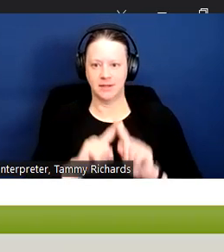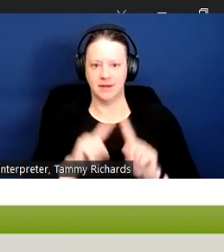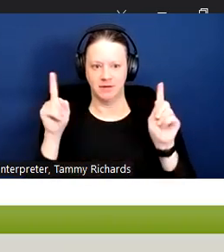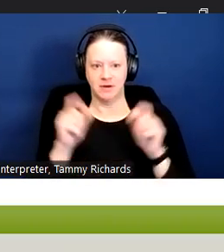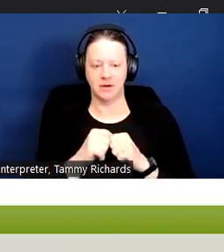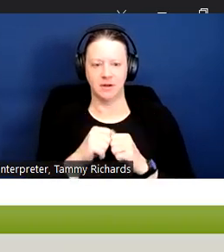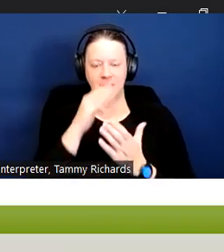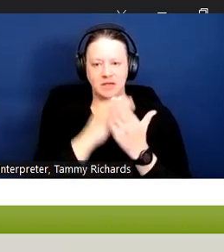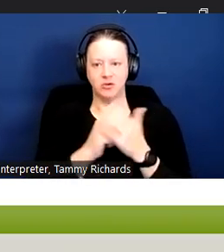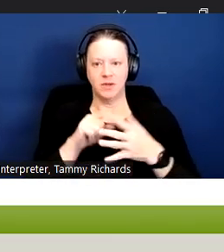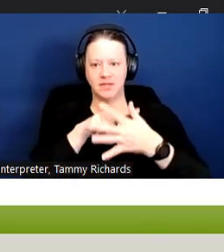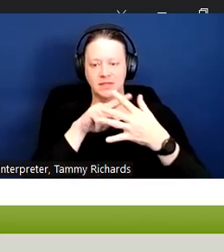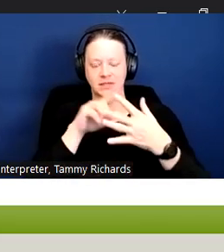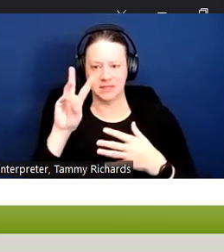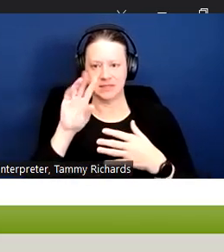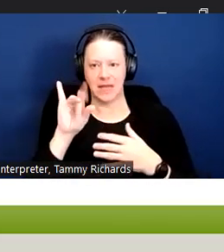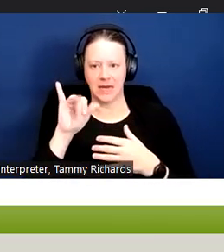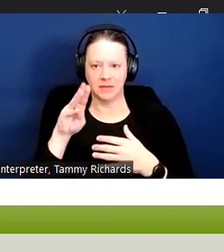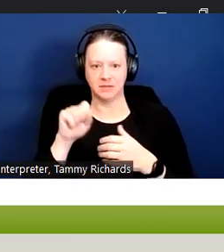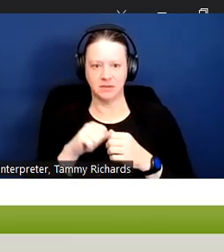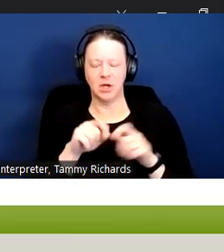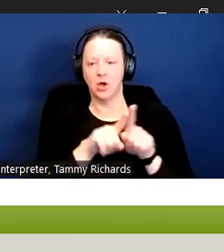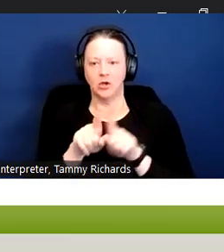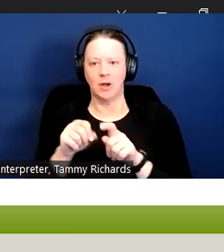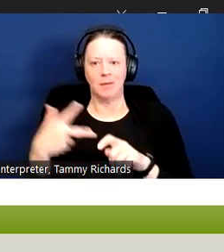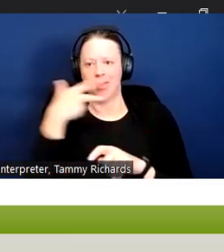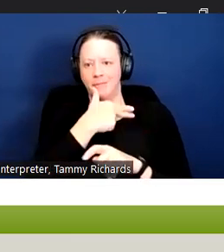with six items, list with. I'm also cutting off the